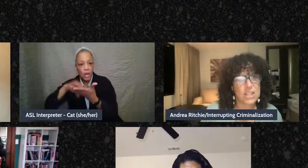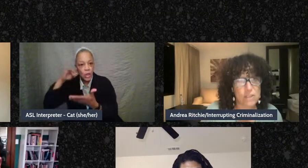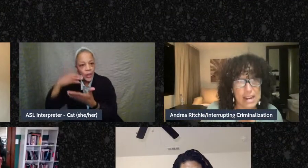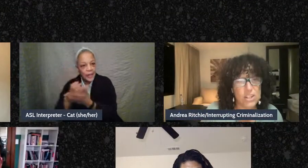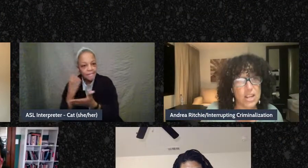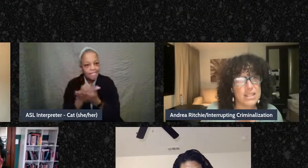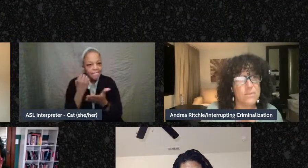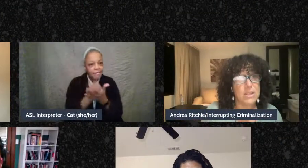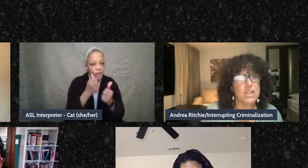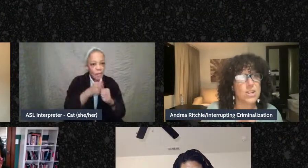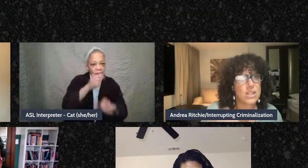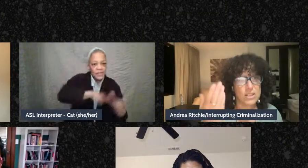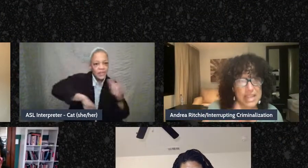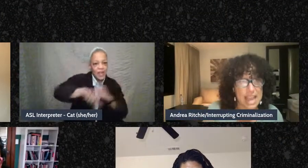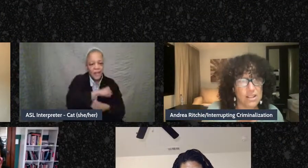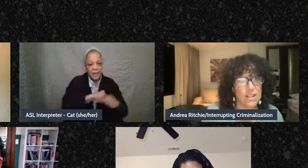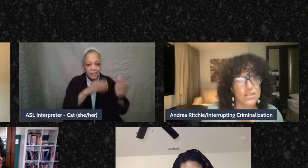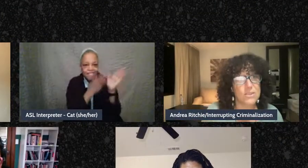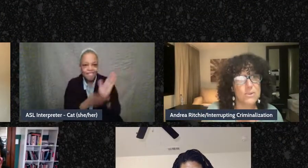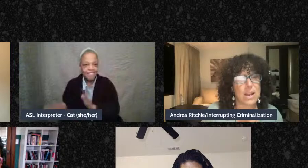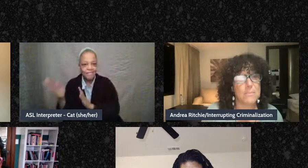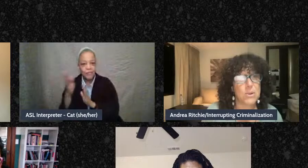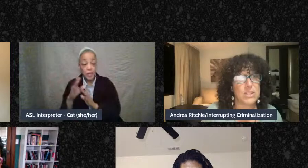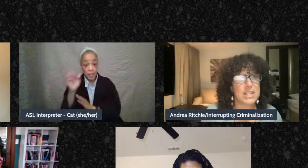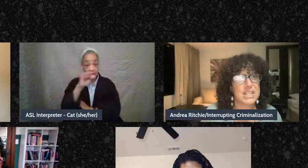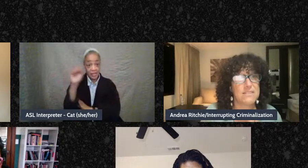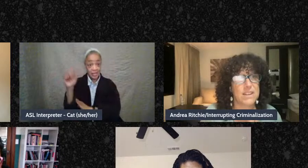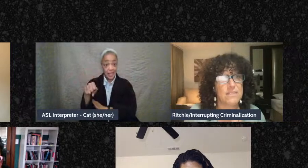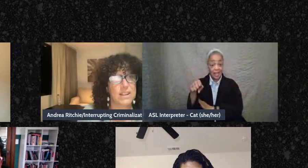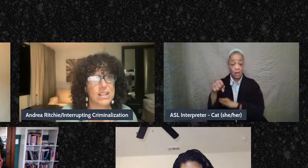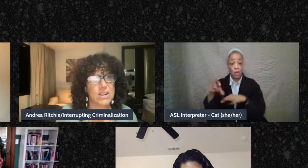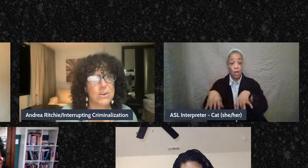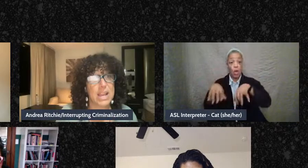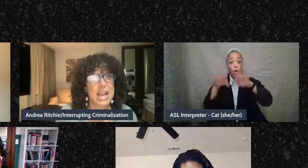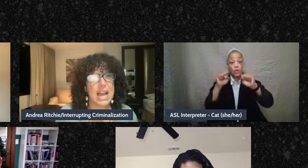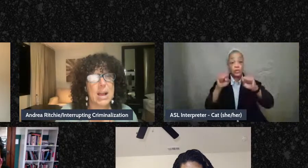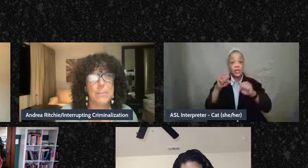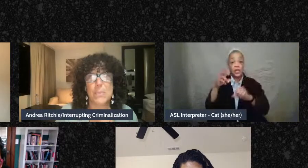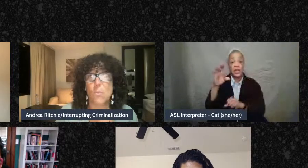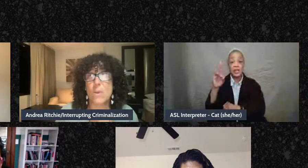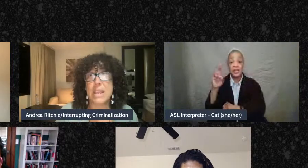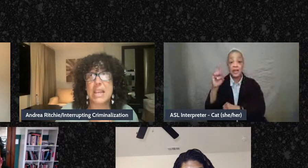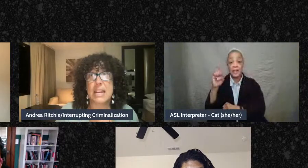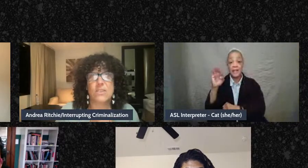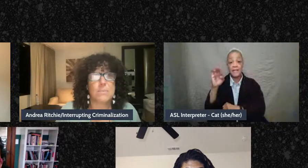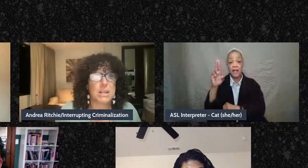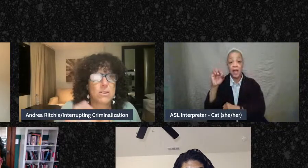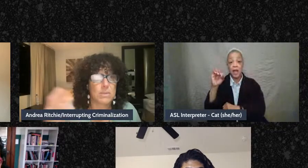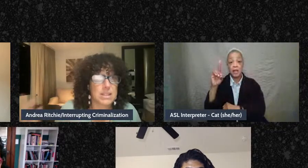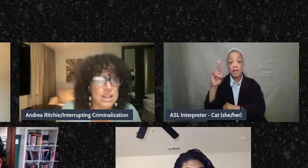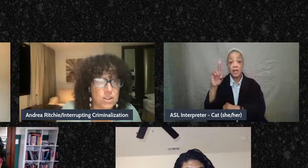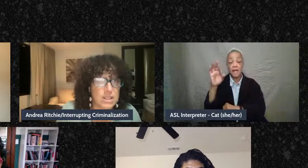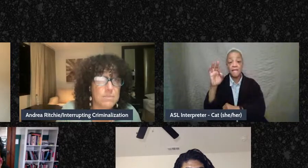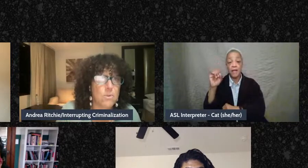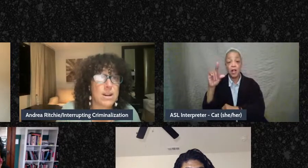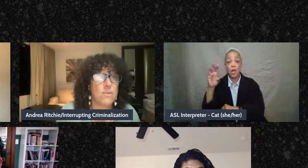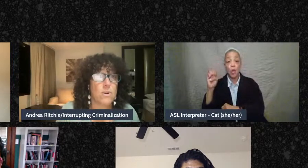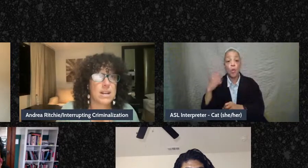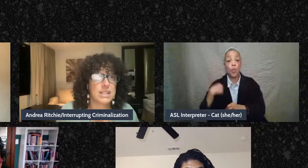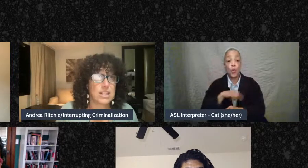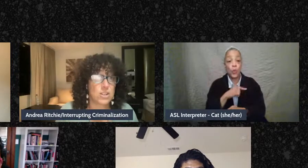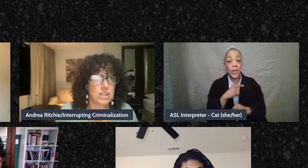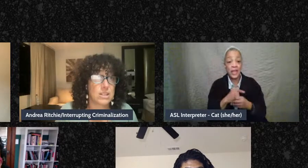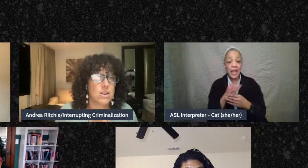and strategizing with each other. Seattle also hosted a defund fellow. We at Interrupting Criminalization